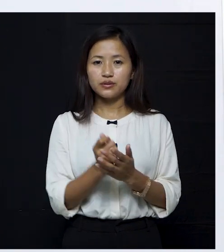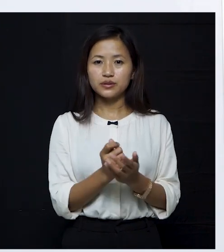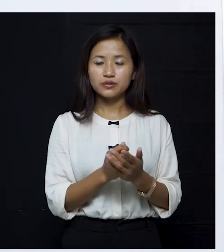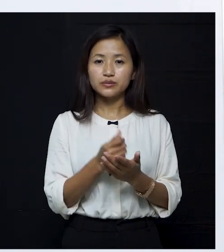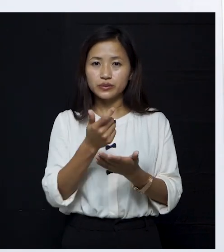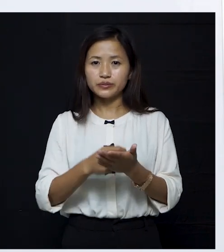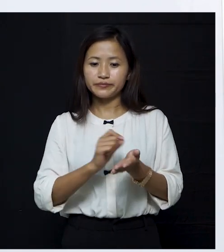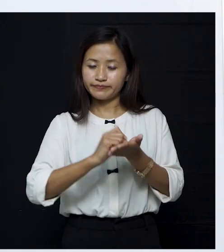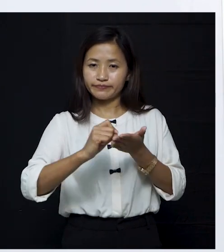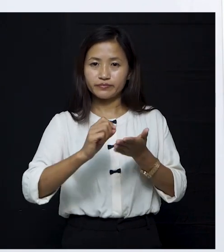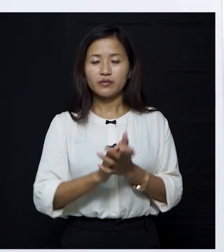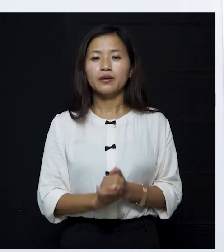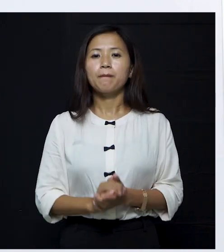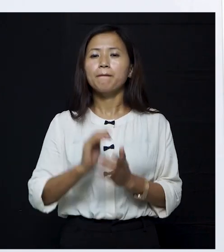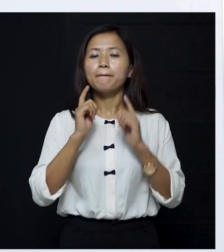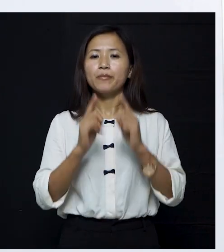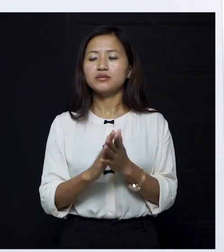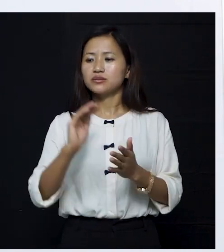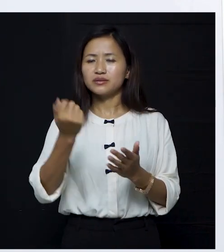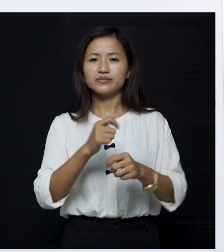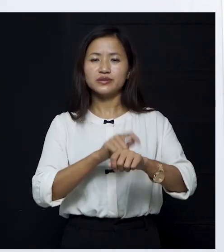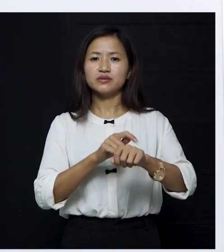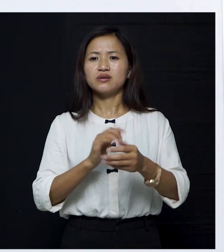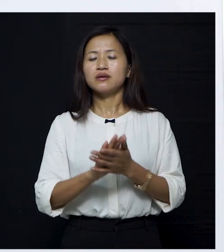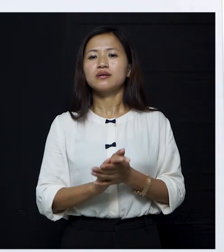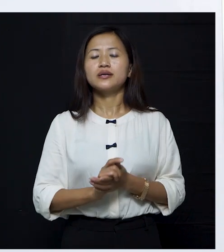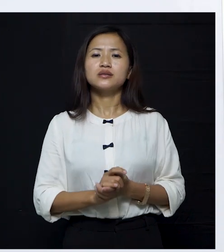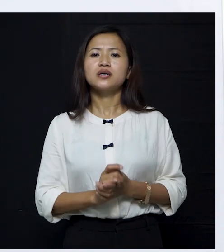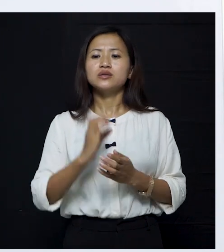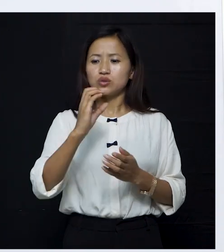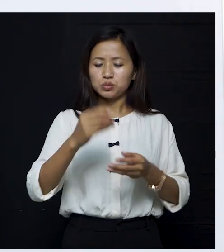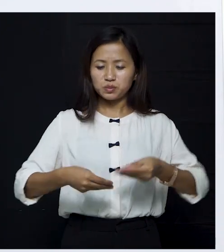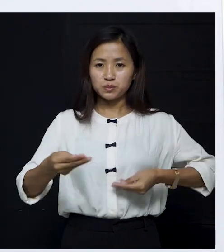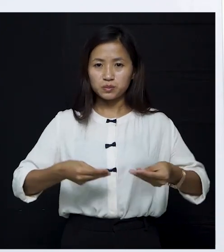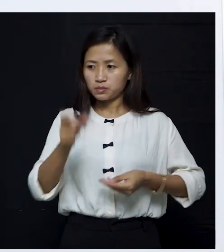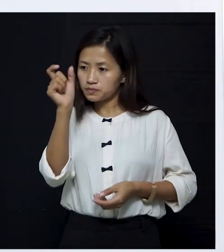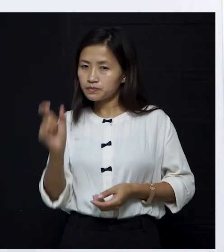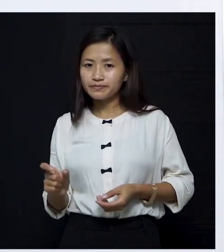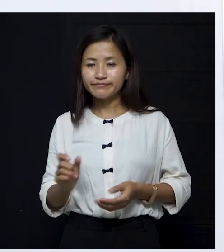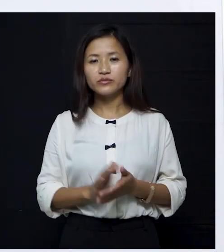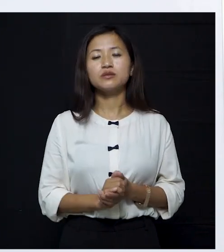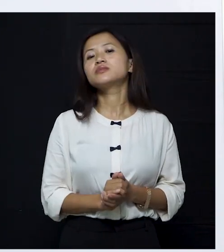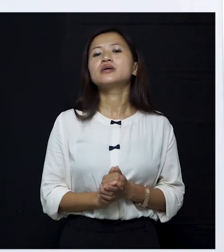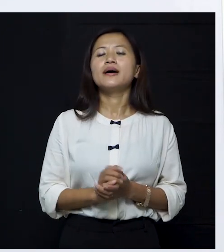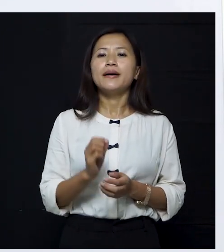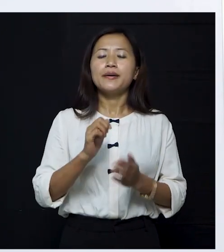written. But sometimes you must be aware that the shopkeepers, they charge more. So that is what we meant